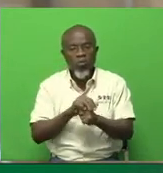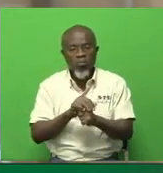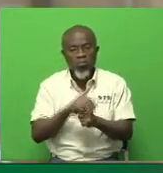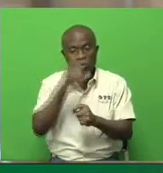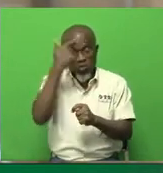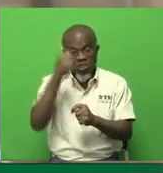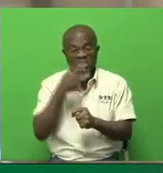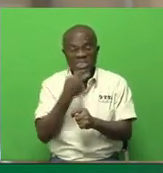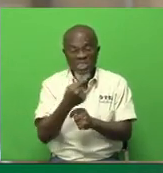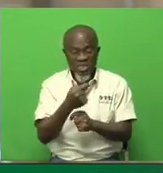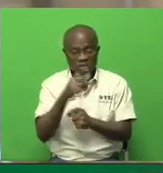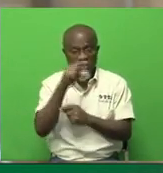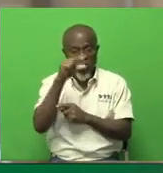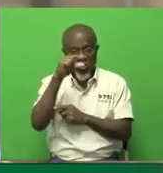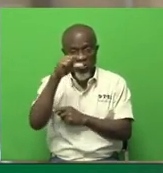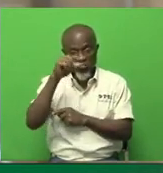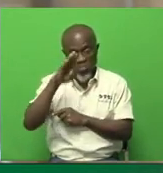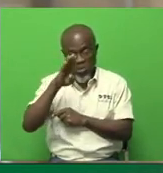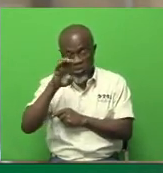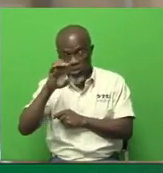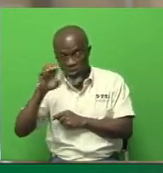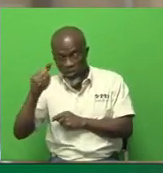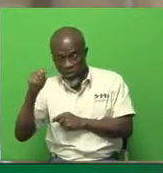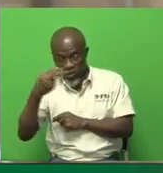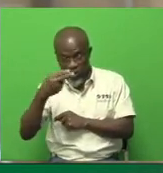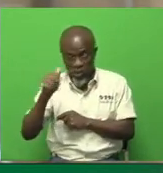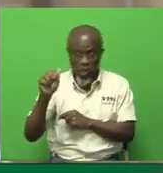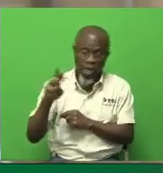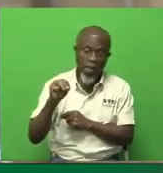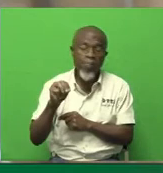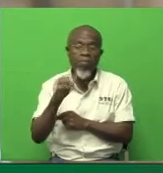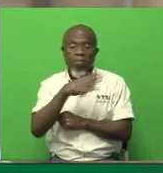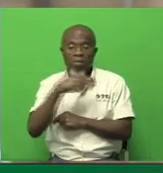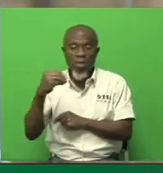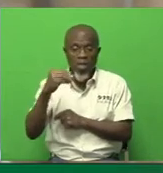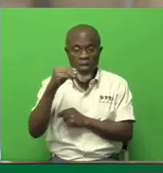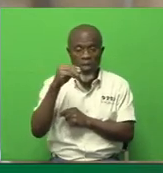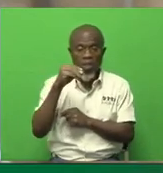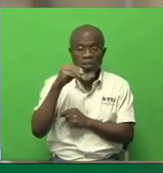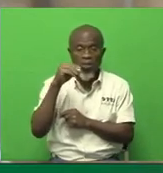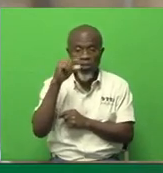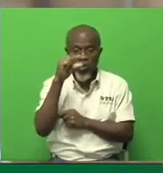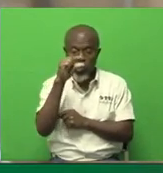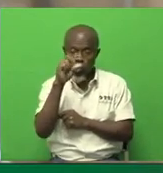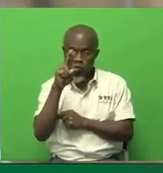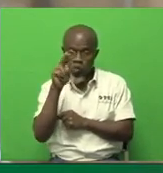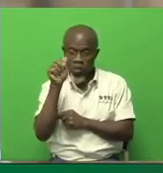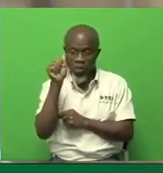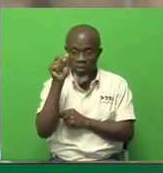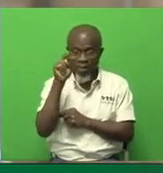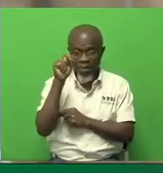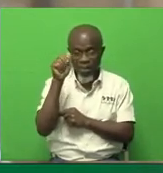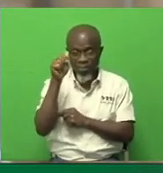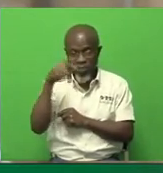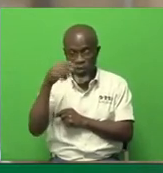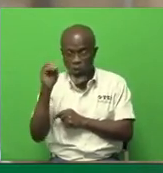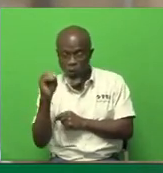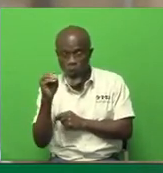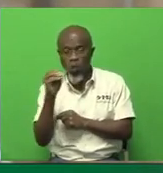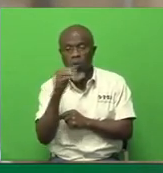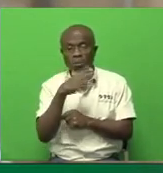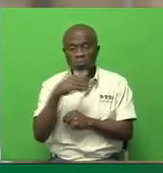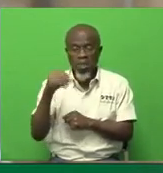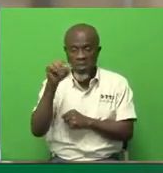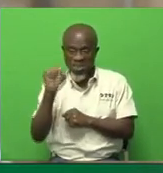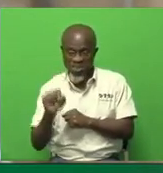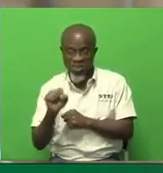guanapo landfill the beetham landfill and the landfill in South they are all boosting at their scene they are all at their maximum